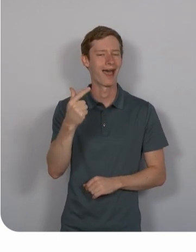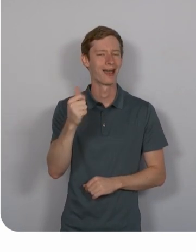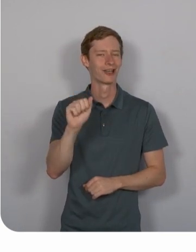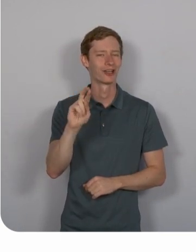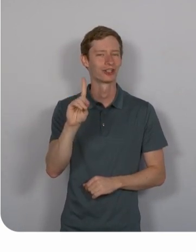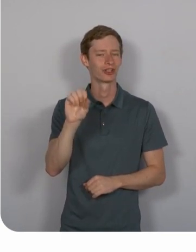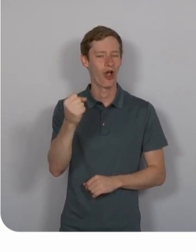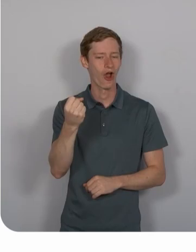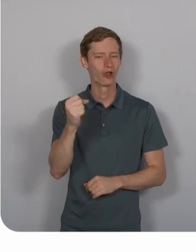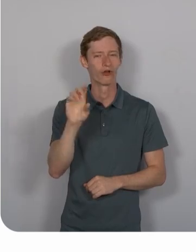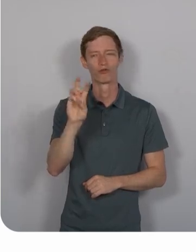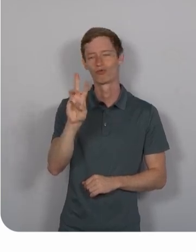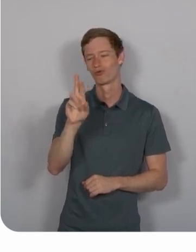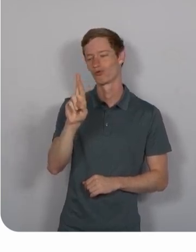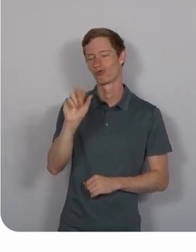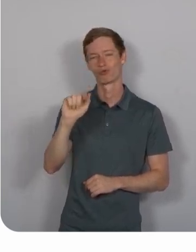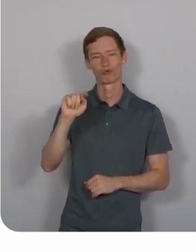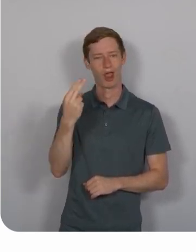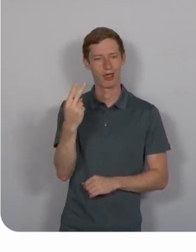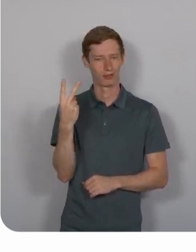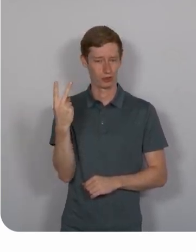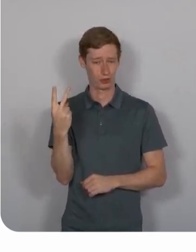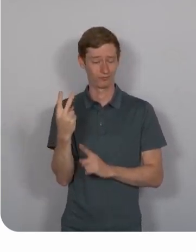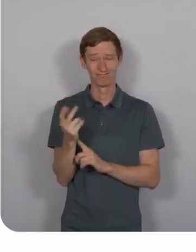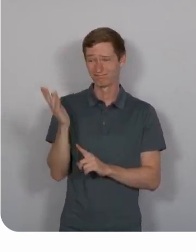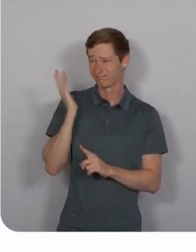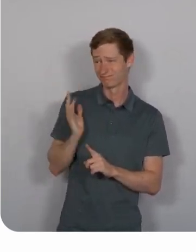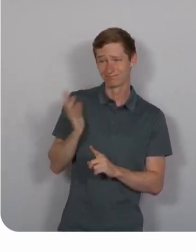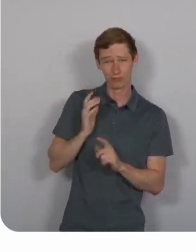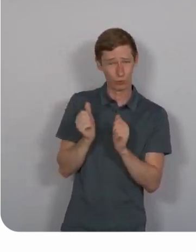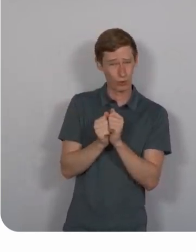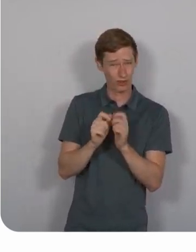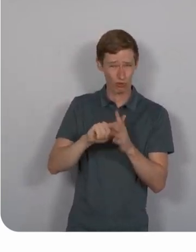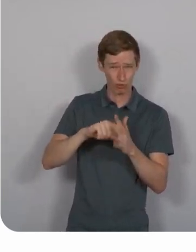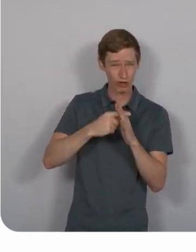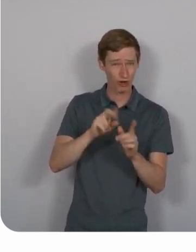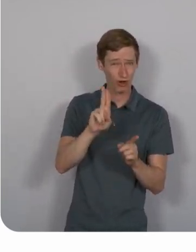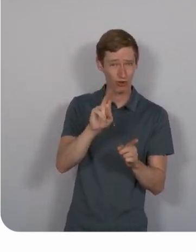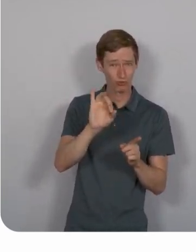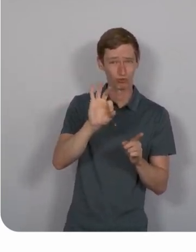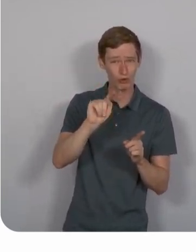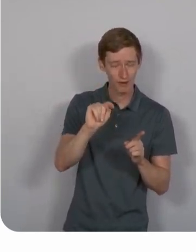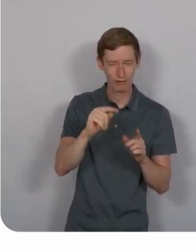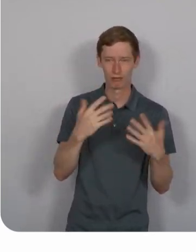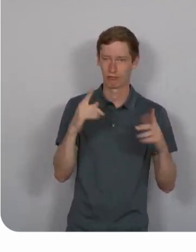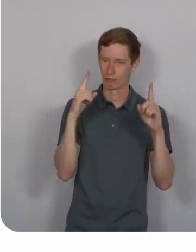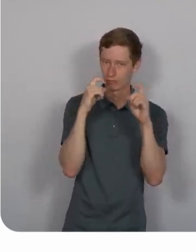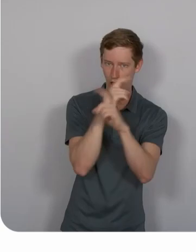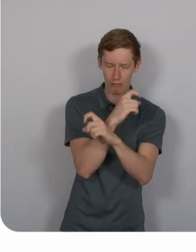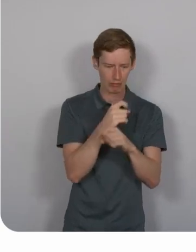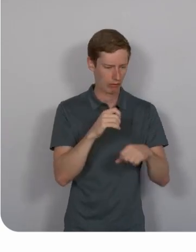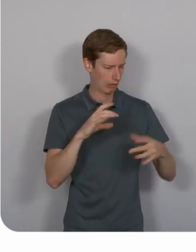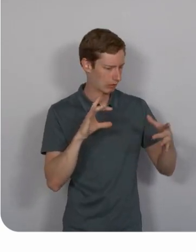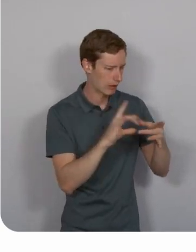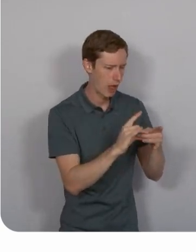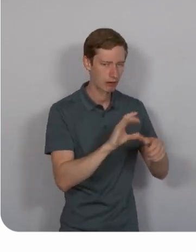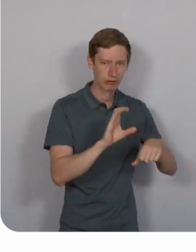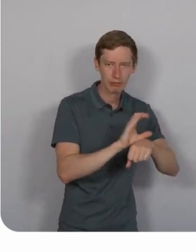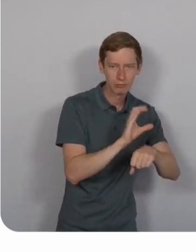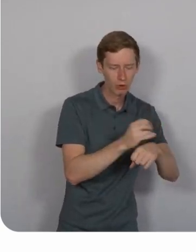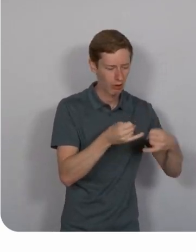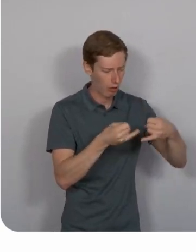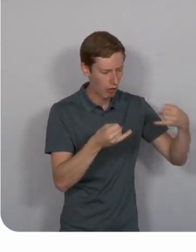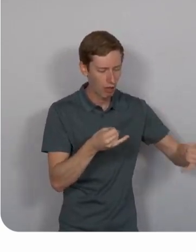the original, you needed a full gaming PC and a headset that was wired to it in order to get it to work. And the sequel